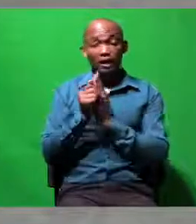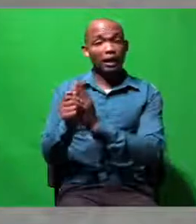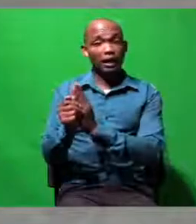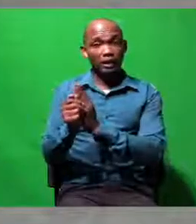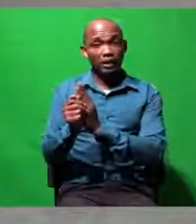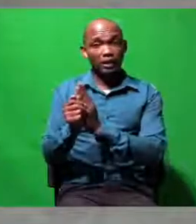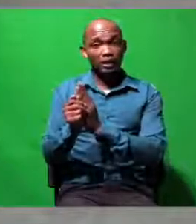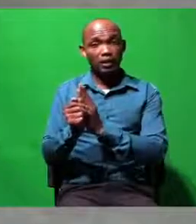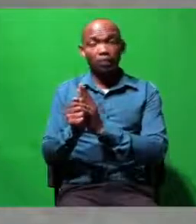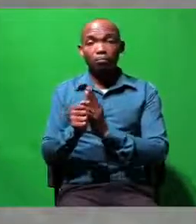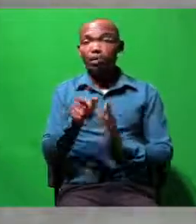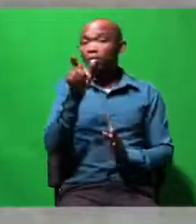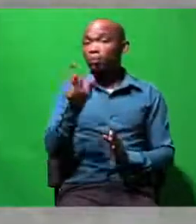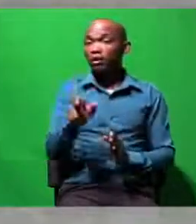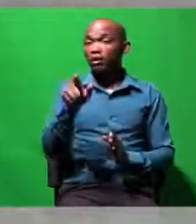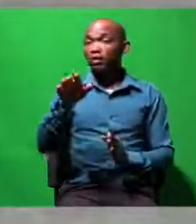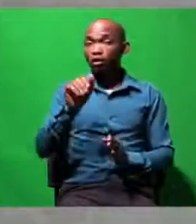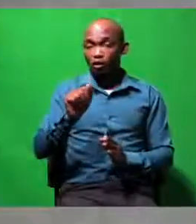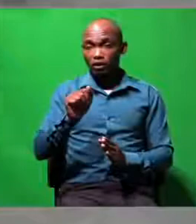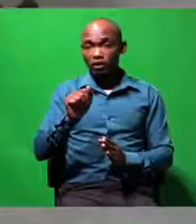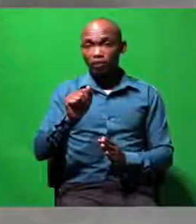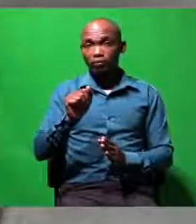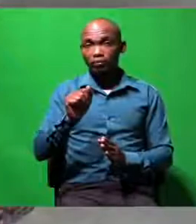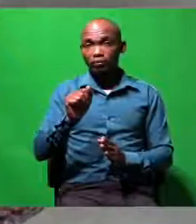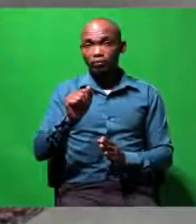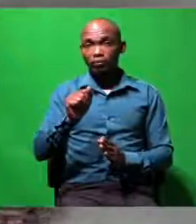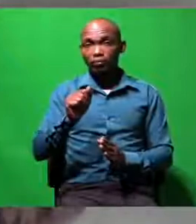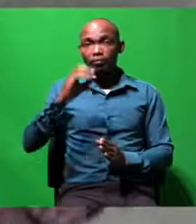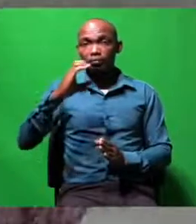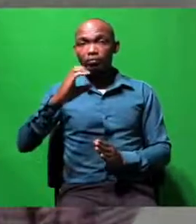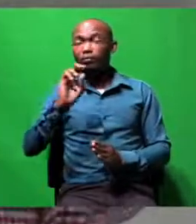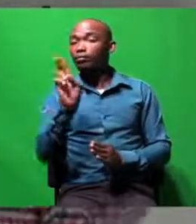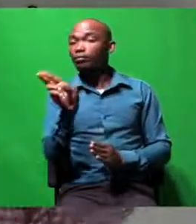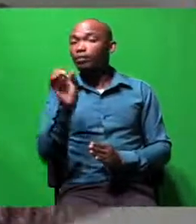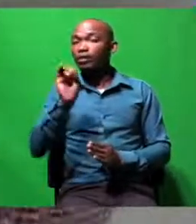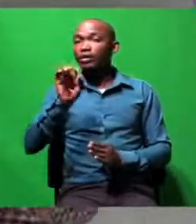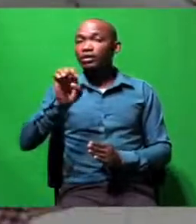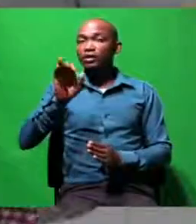It is headed by someone called Chief